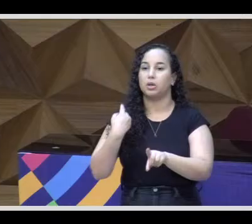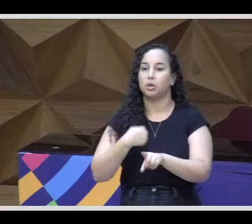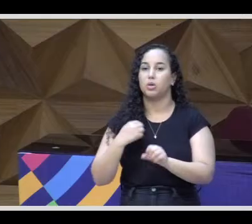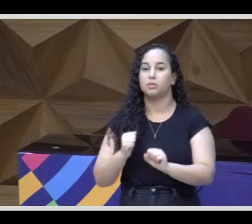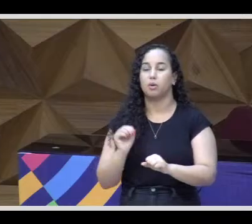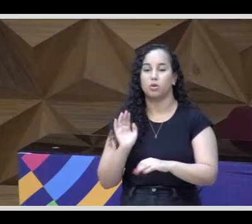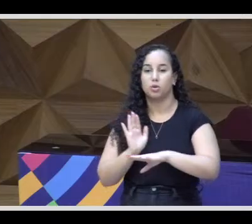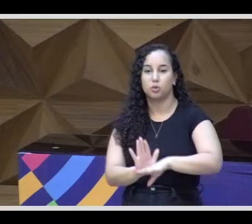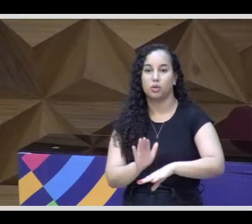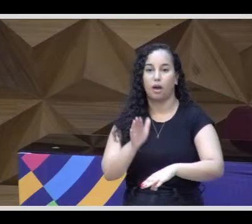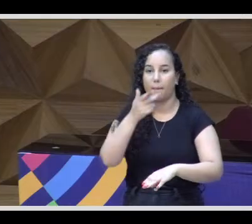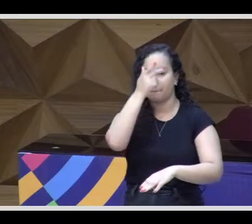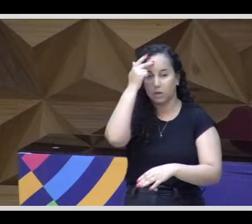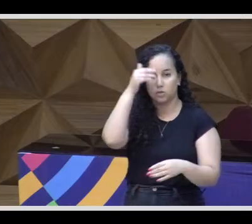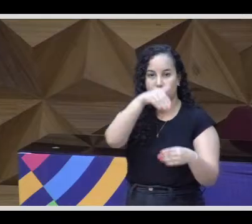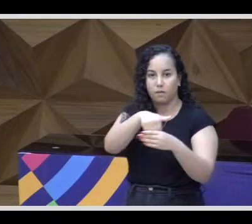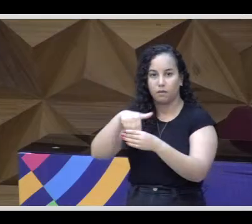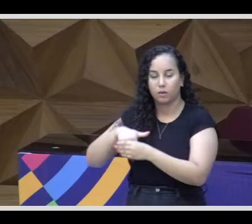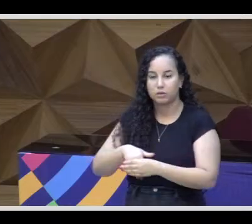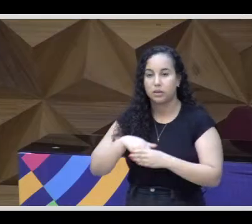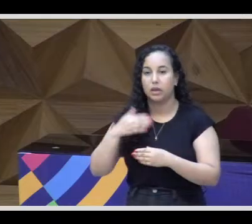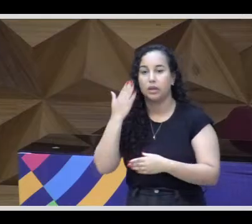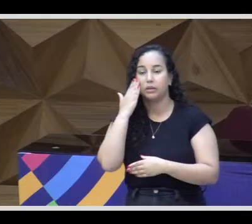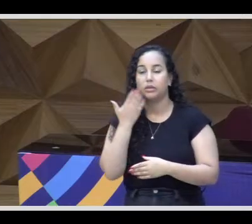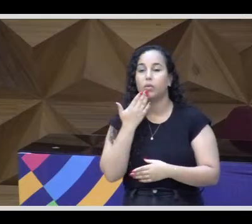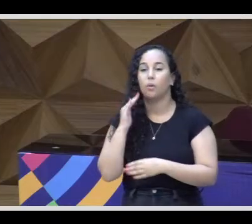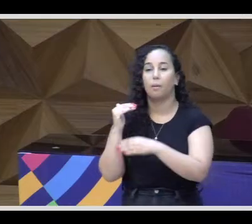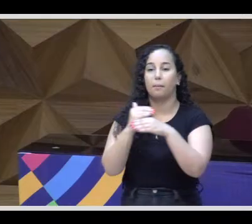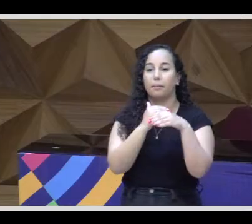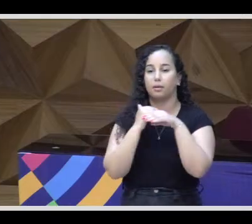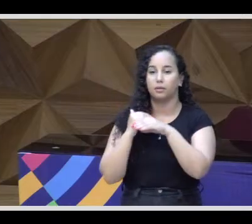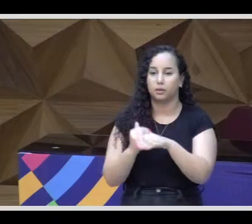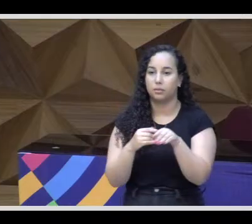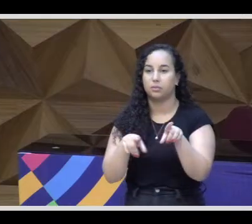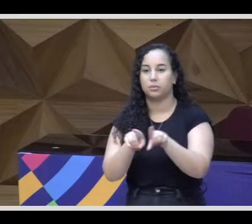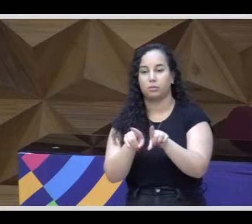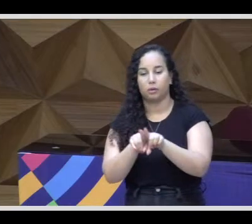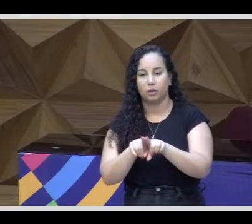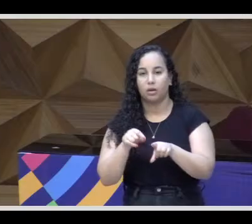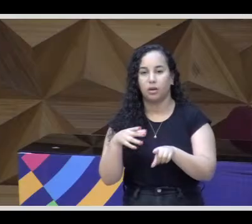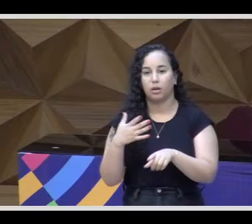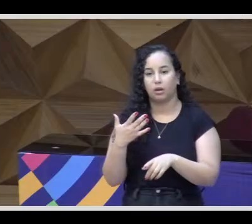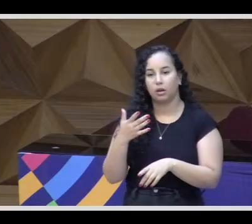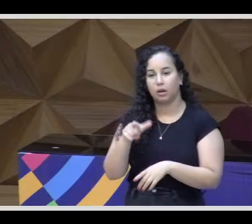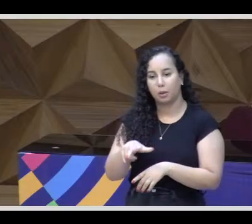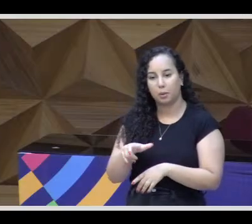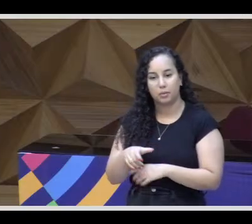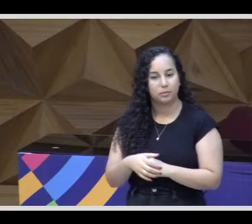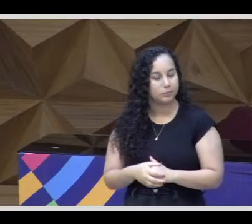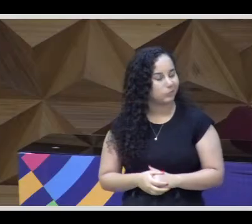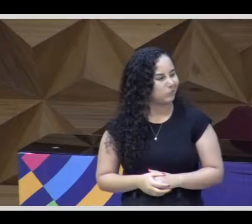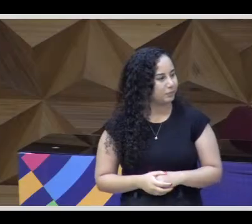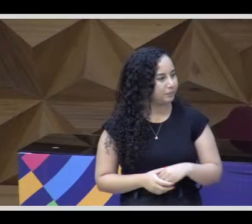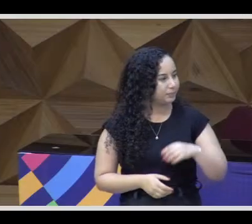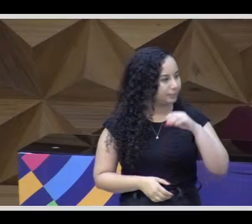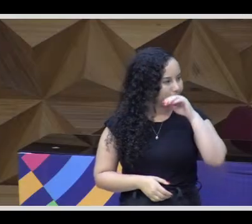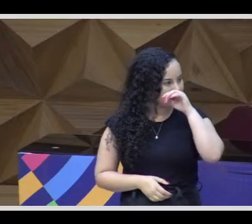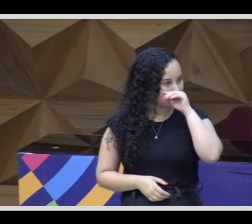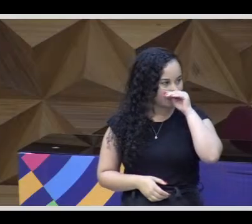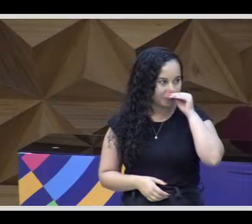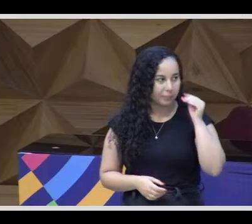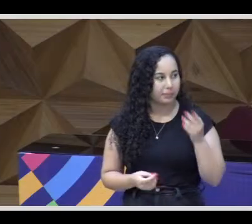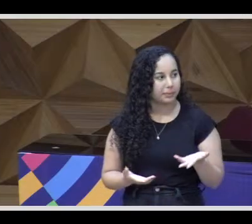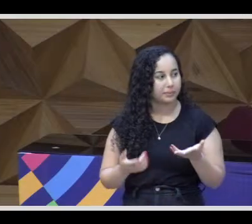to see patterns, to understand what's going on, so can decide better when they're voting,